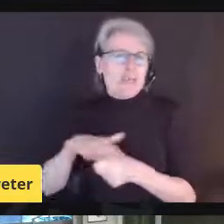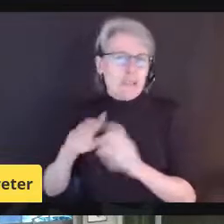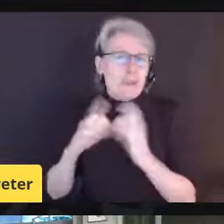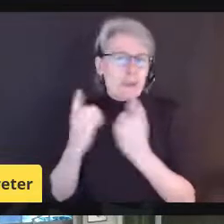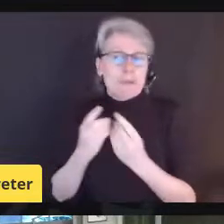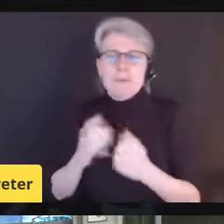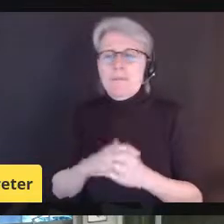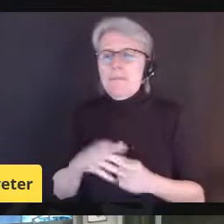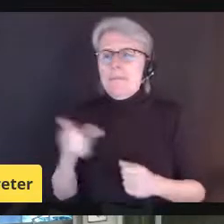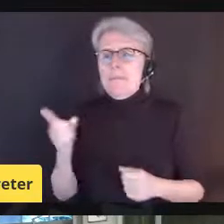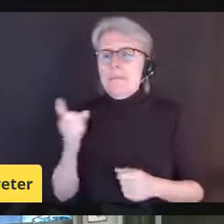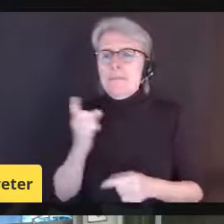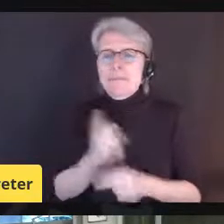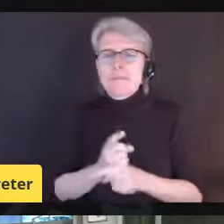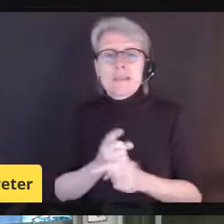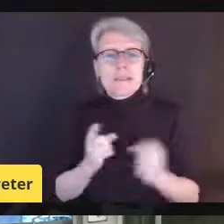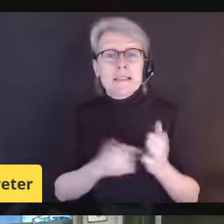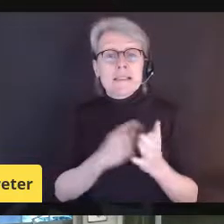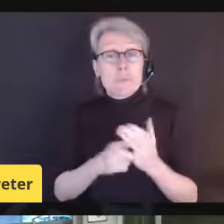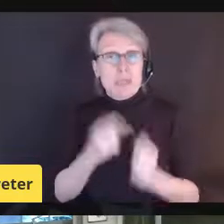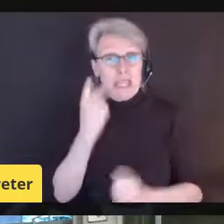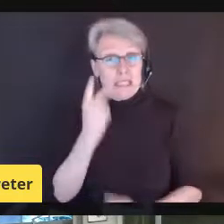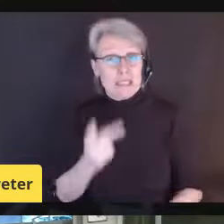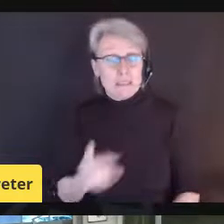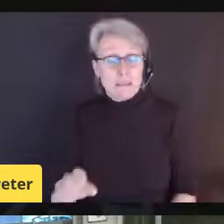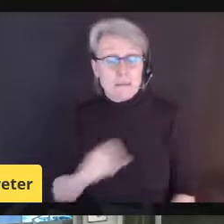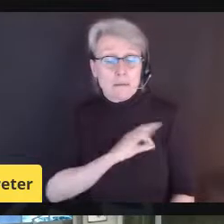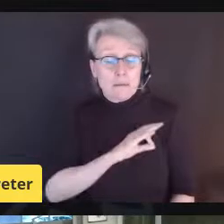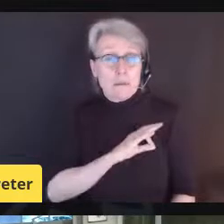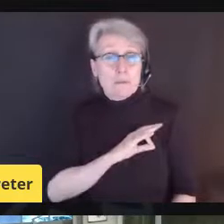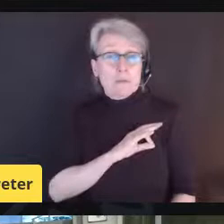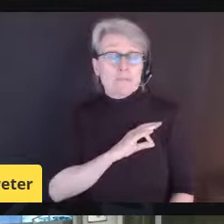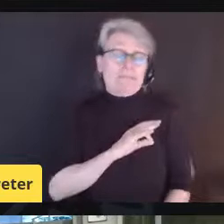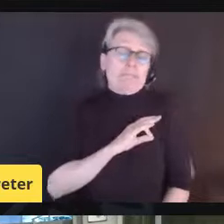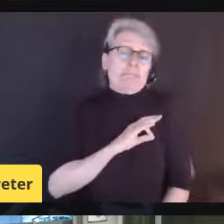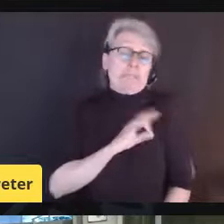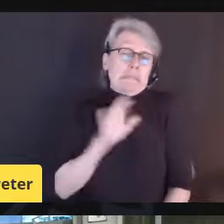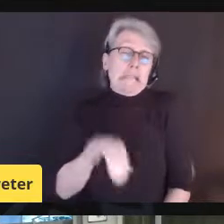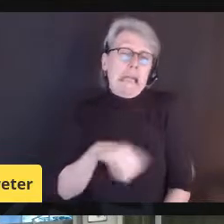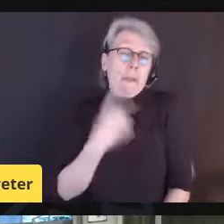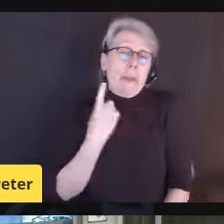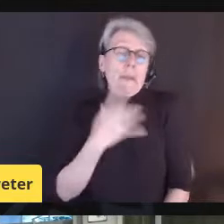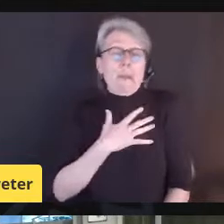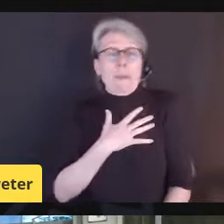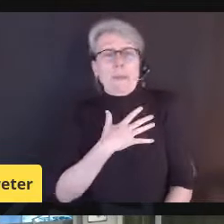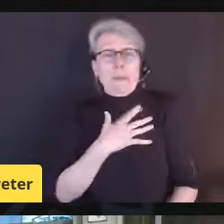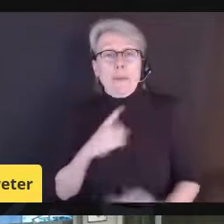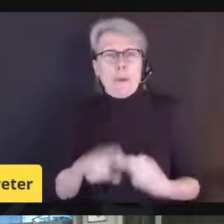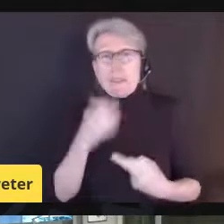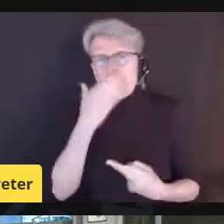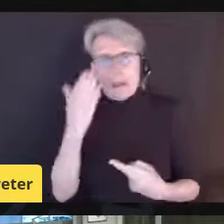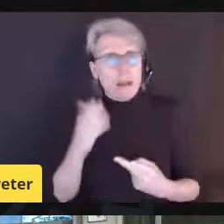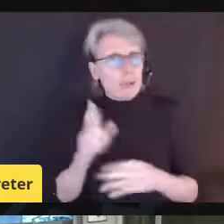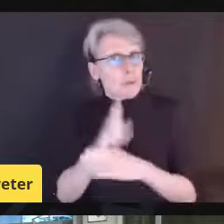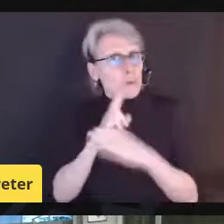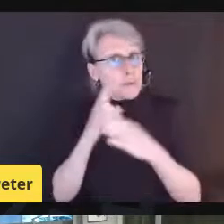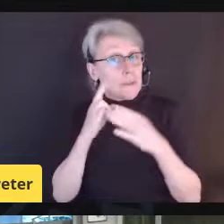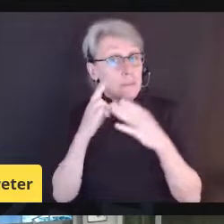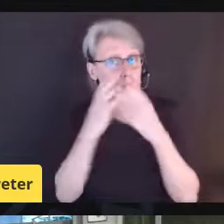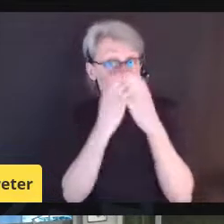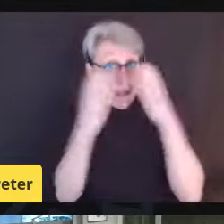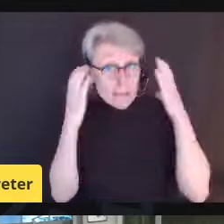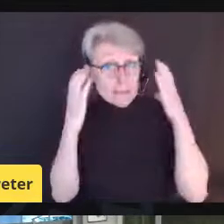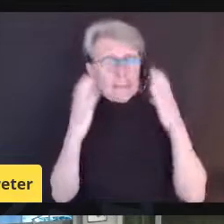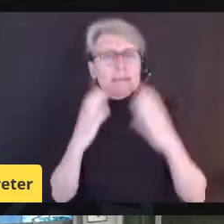just like the sight of something gross. It's the terrible smells that, like, even working with a mask, when they get through